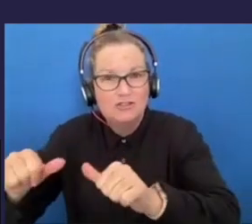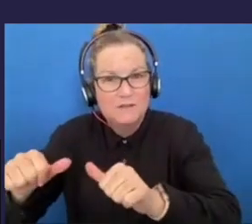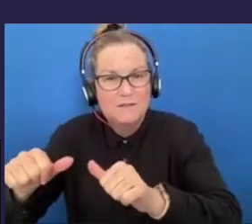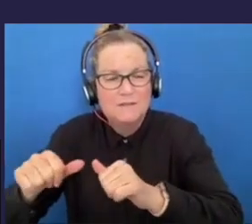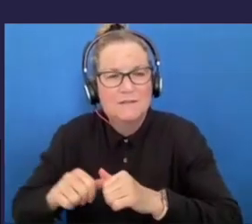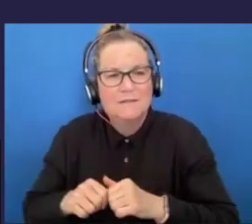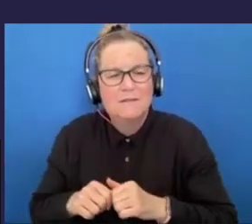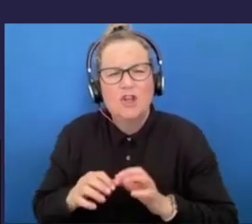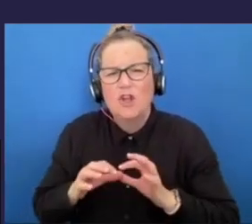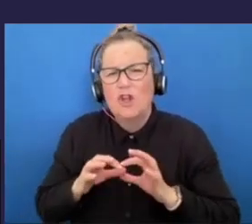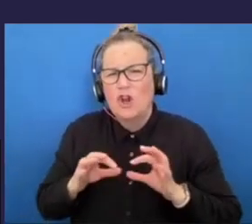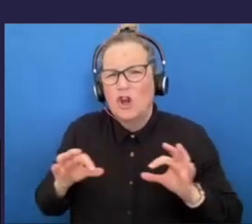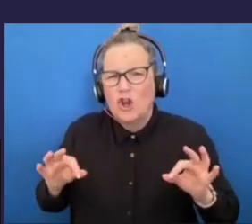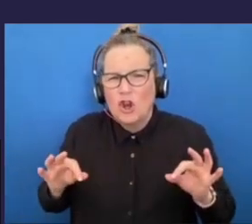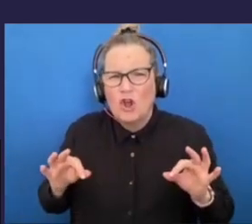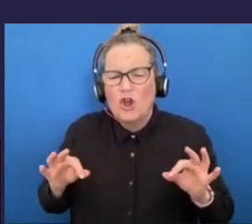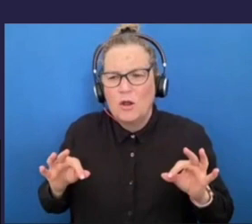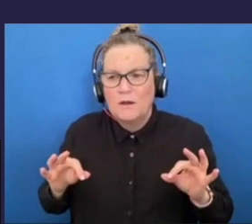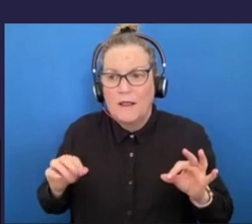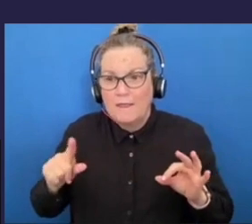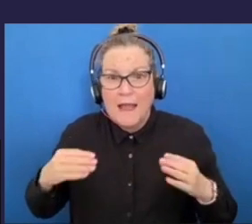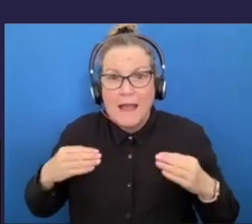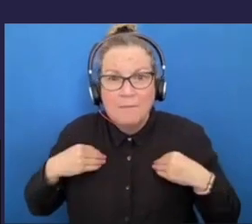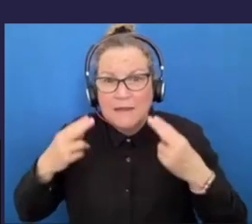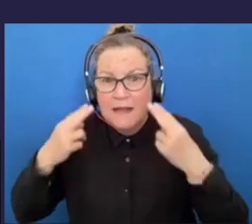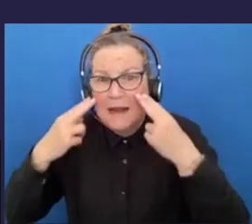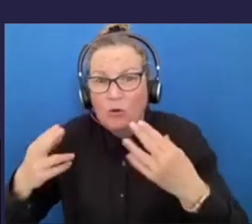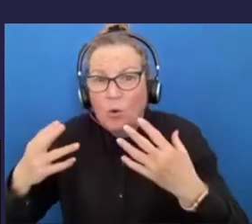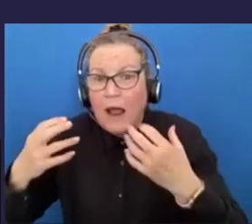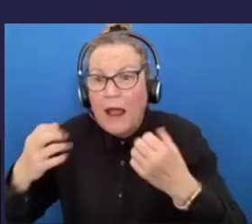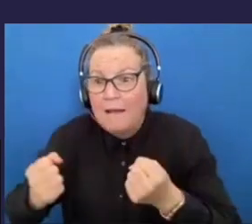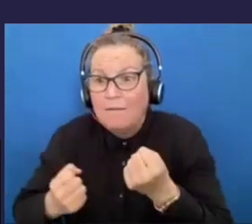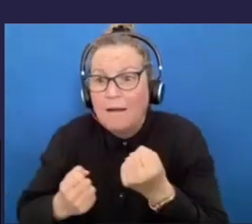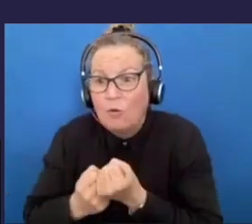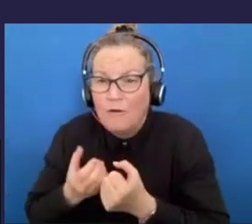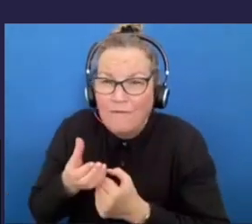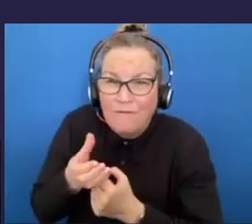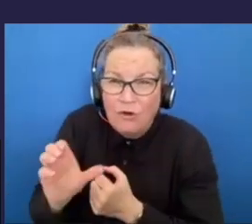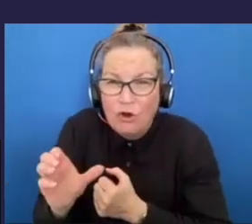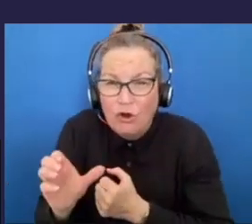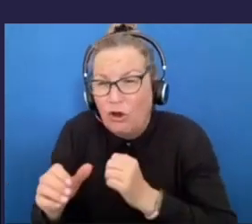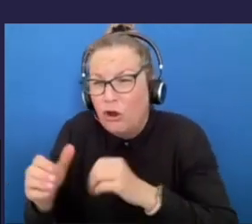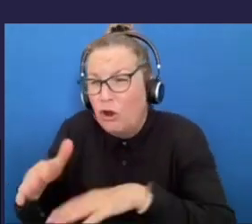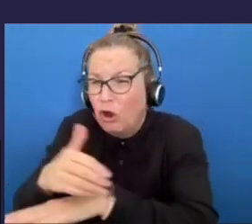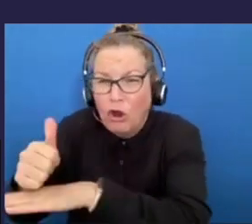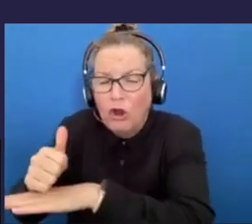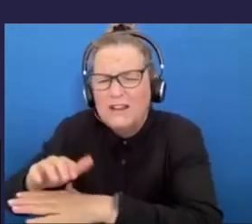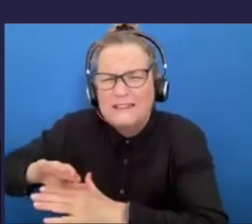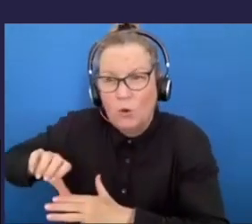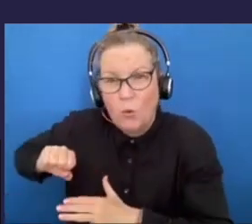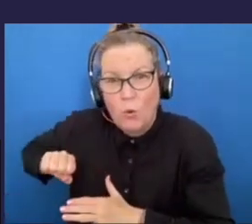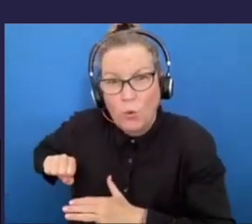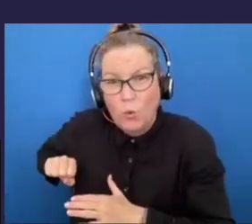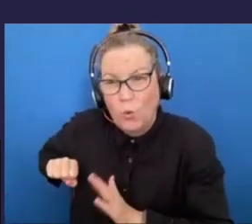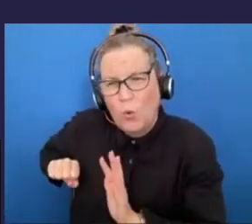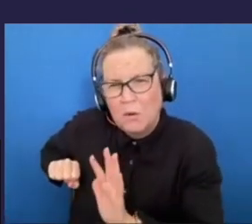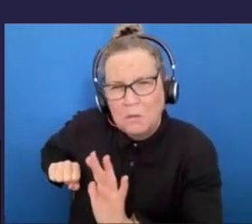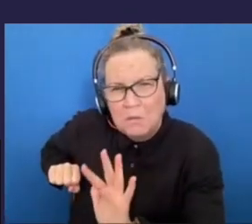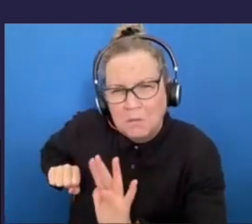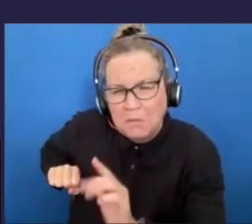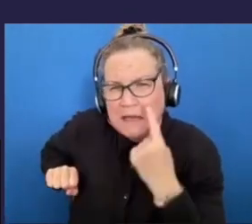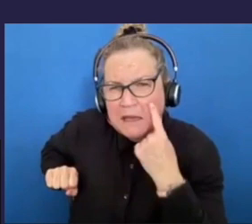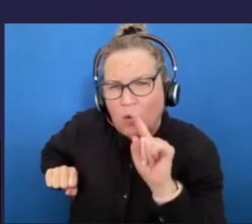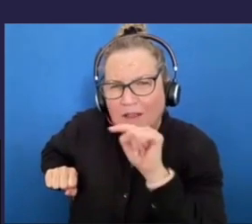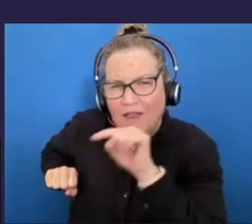supports that are not typically found within a natural environment. In addition, there's an underlying philosophy of taking active steps in the